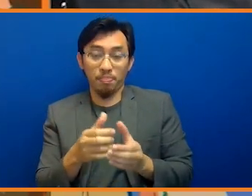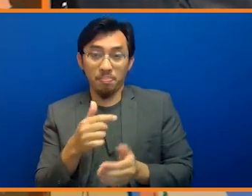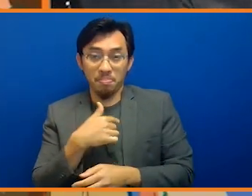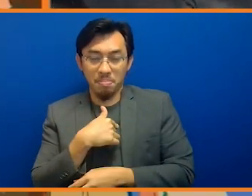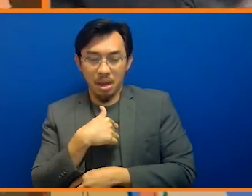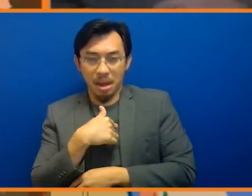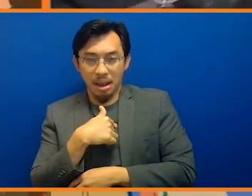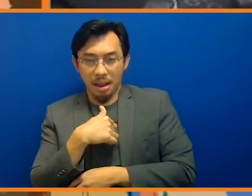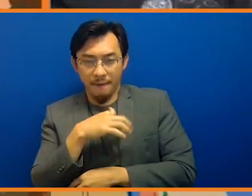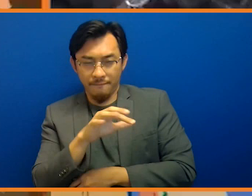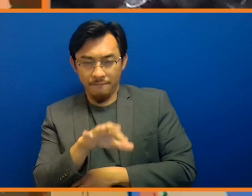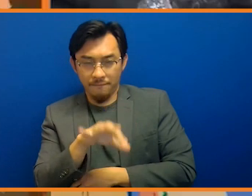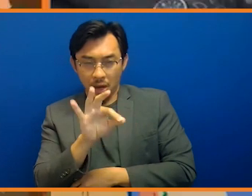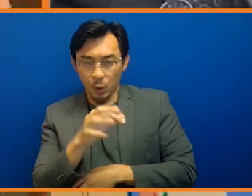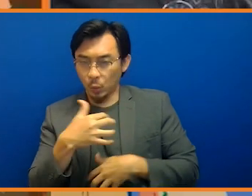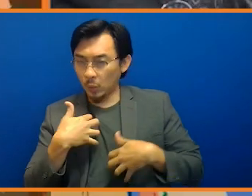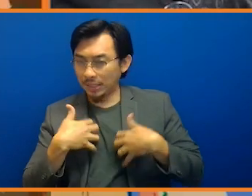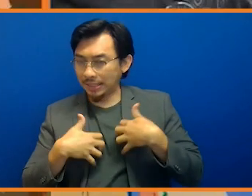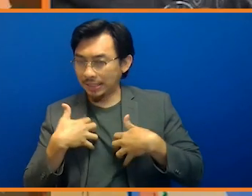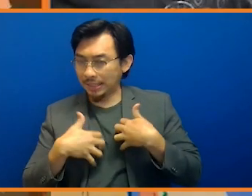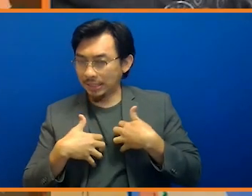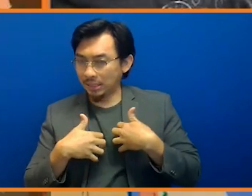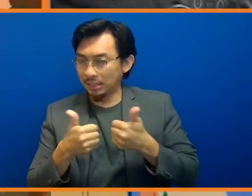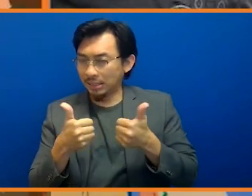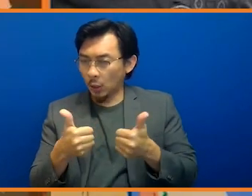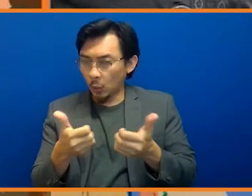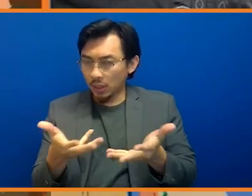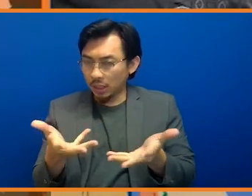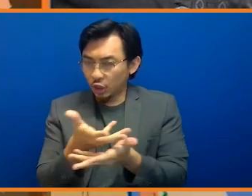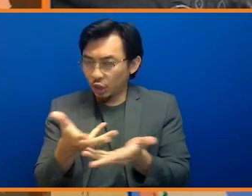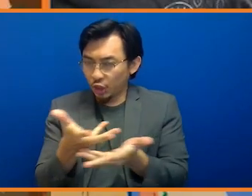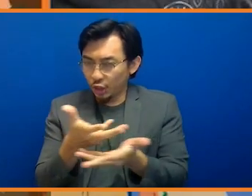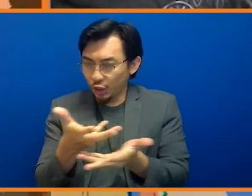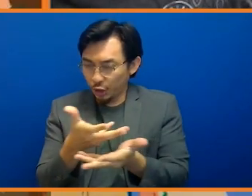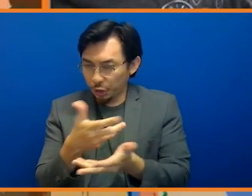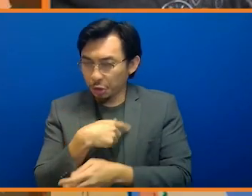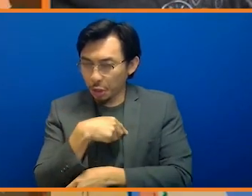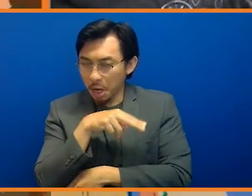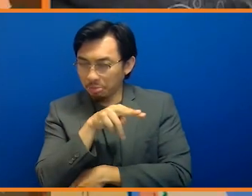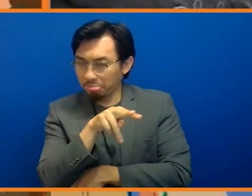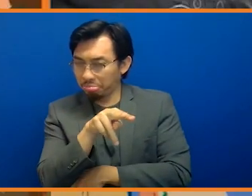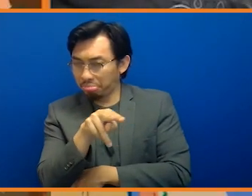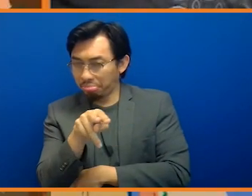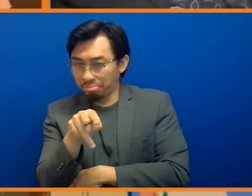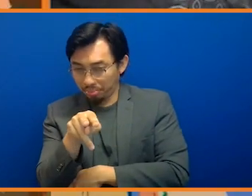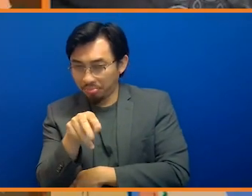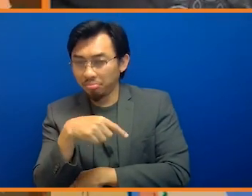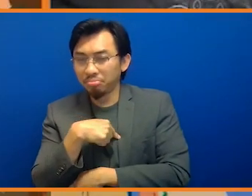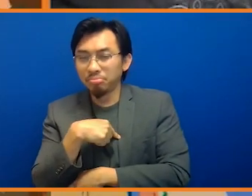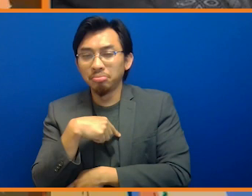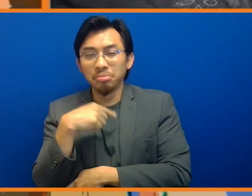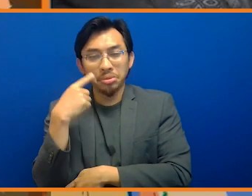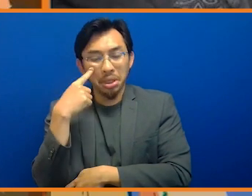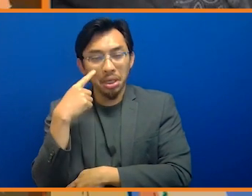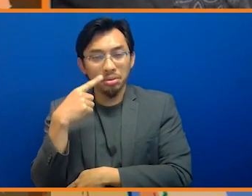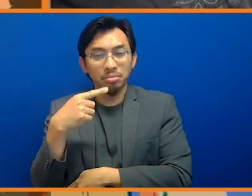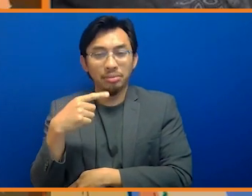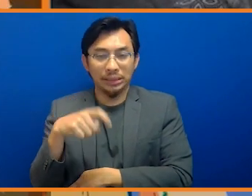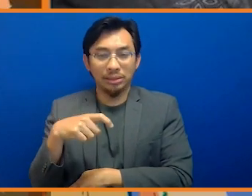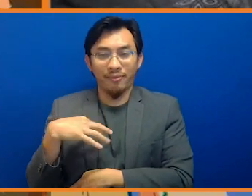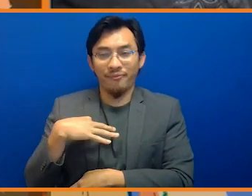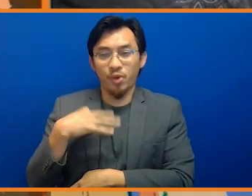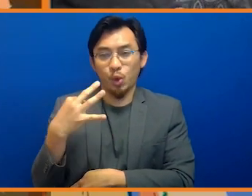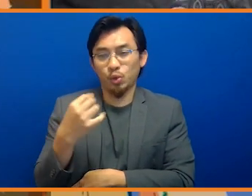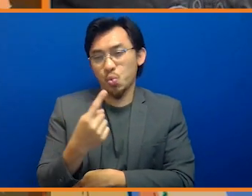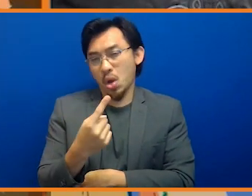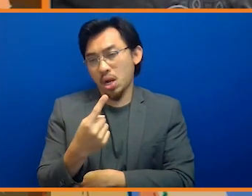I found very interesting and very good discussion among you. But I think